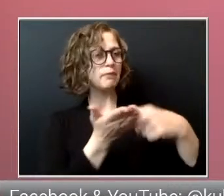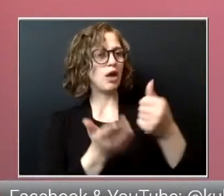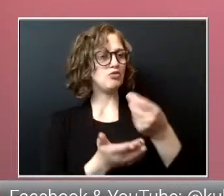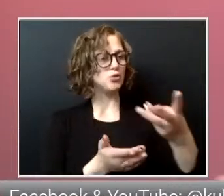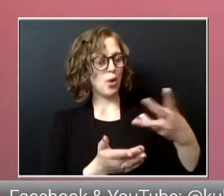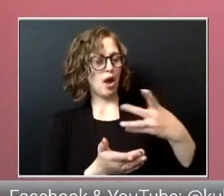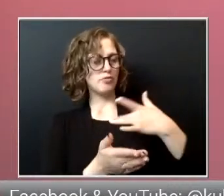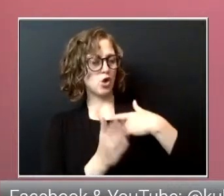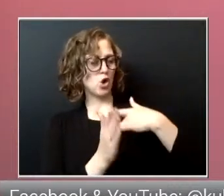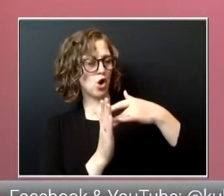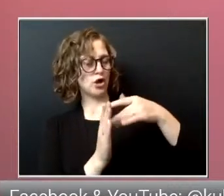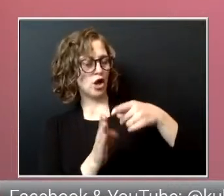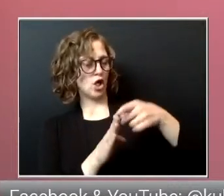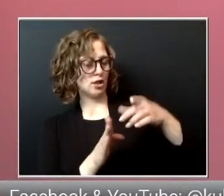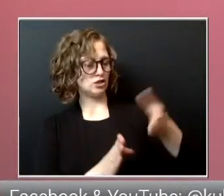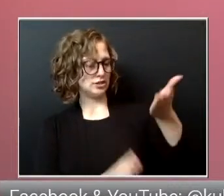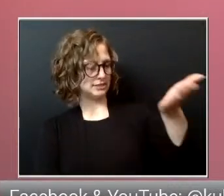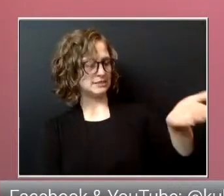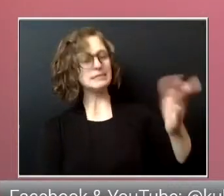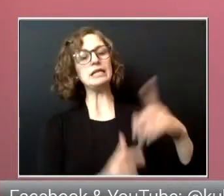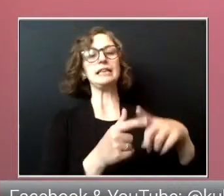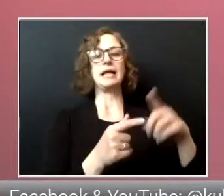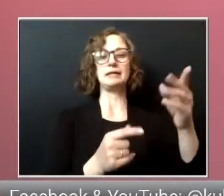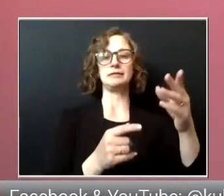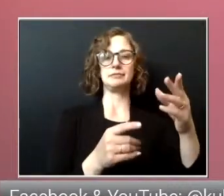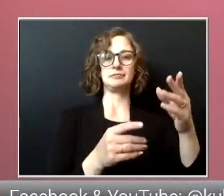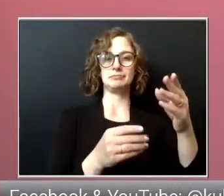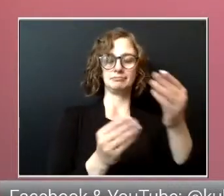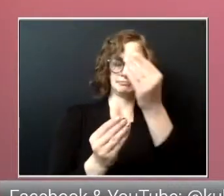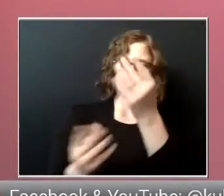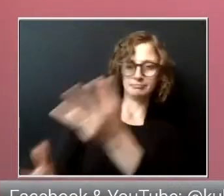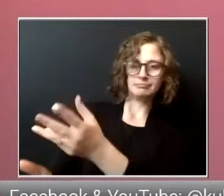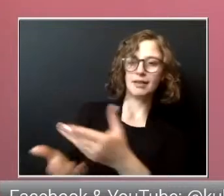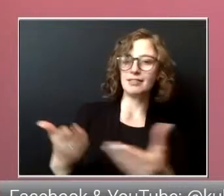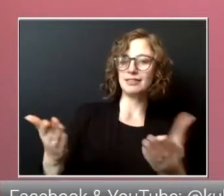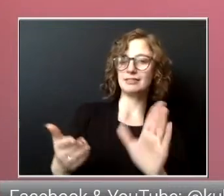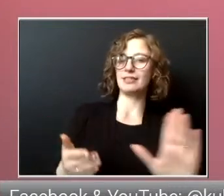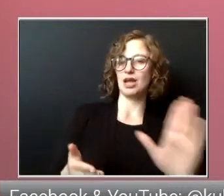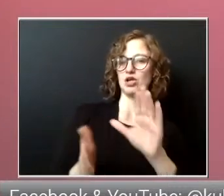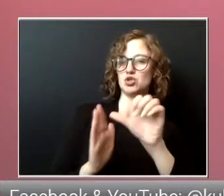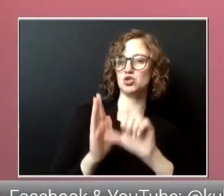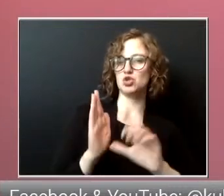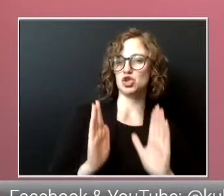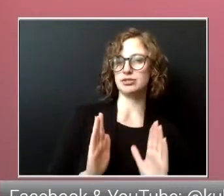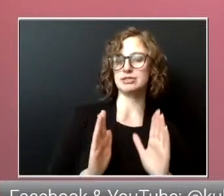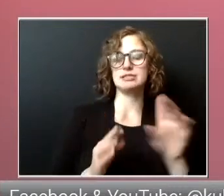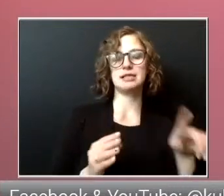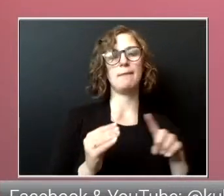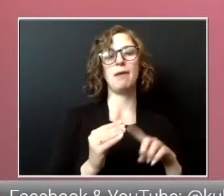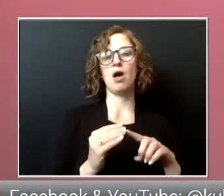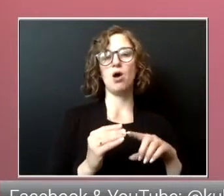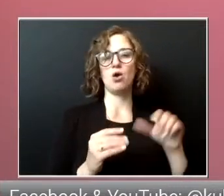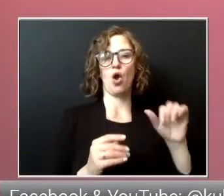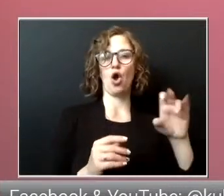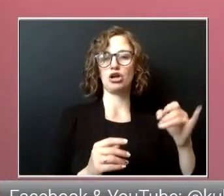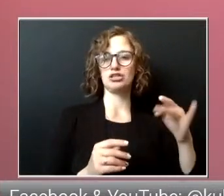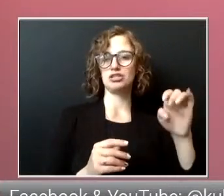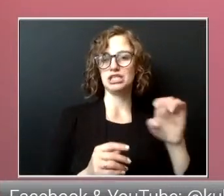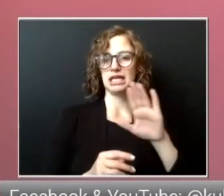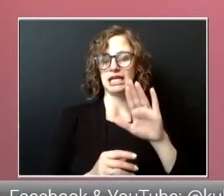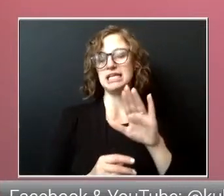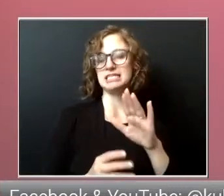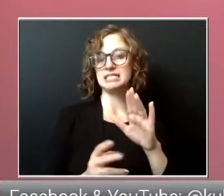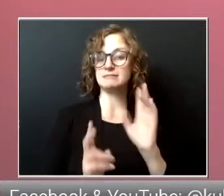were then relaying information to their surgeons about Archie's condition and what our goals were. So this